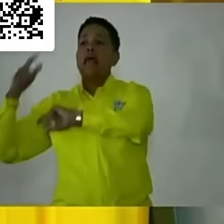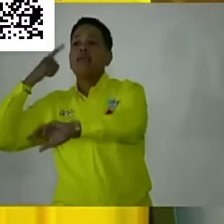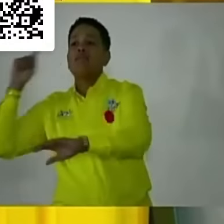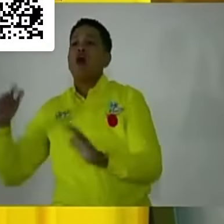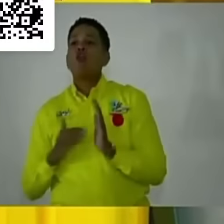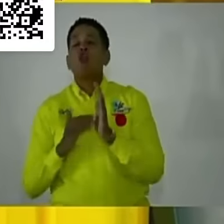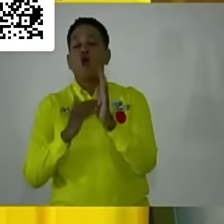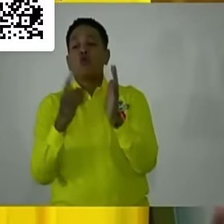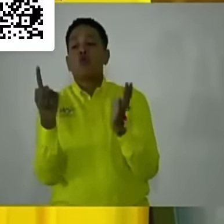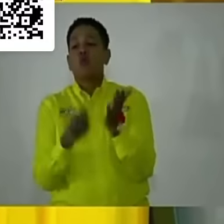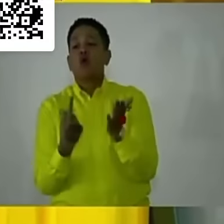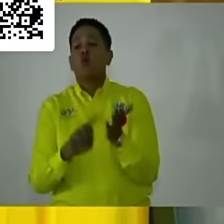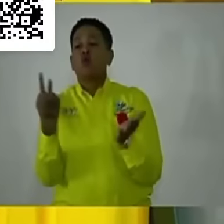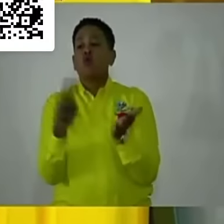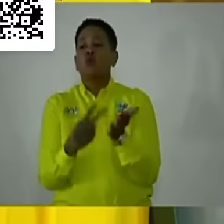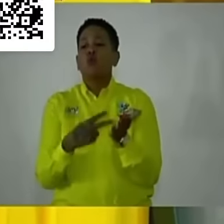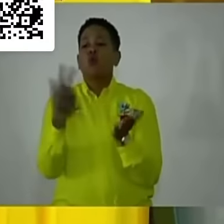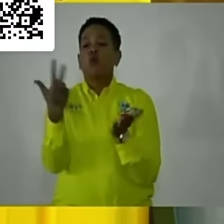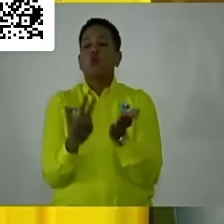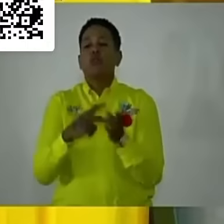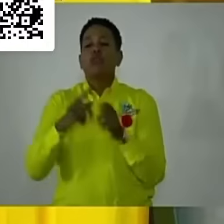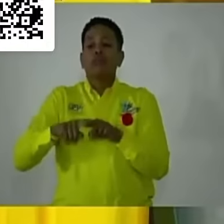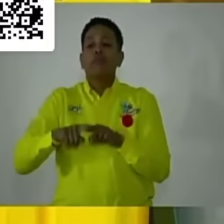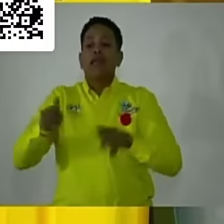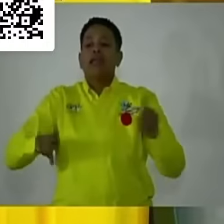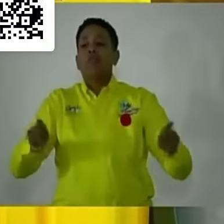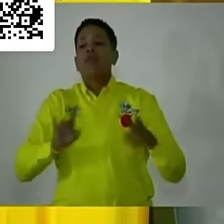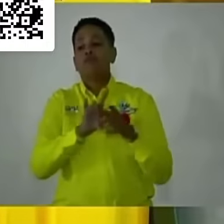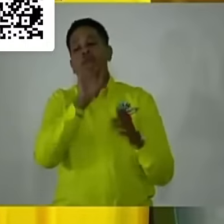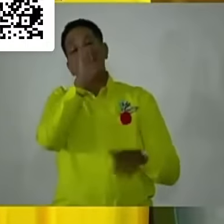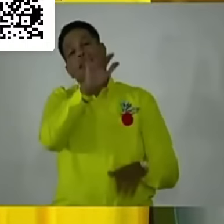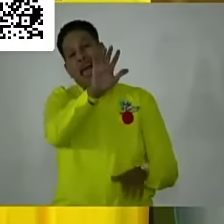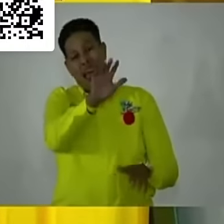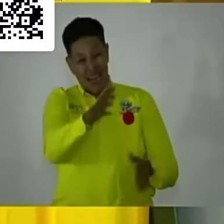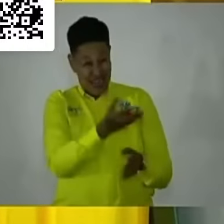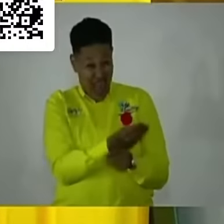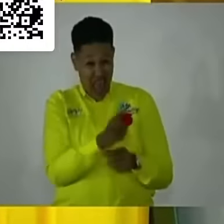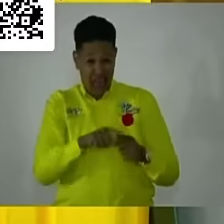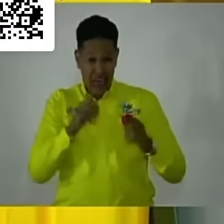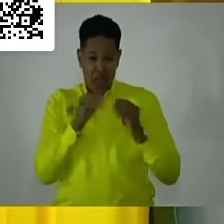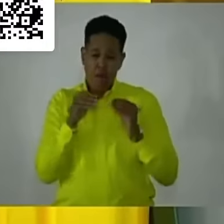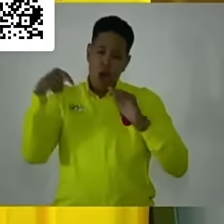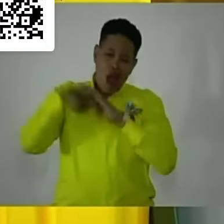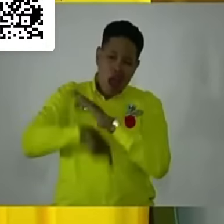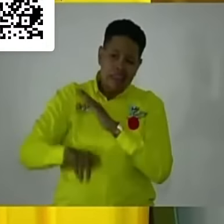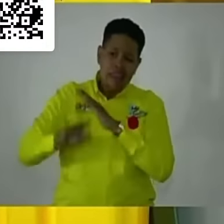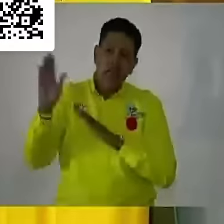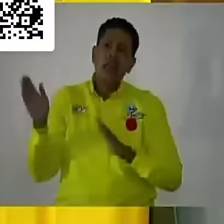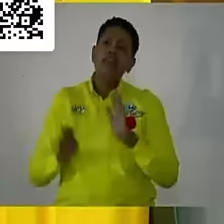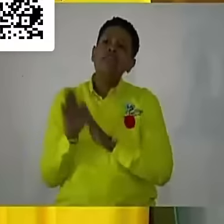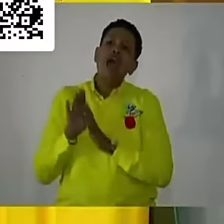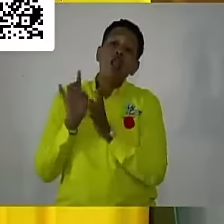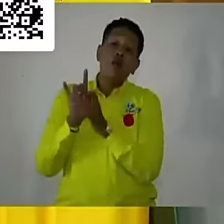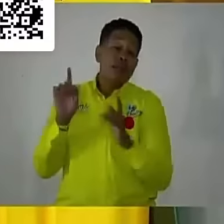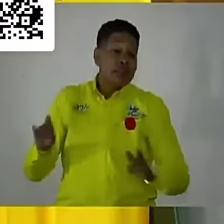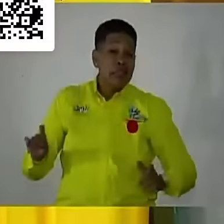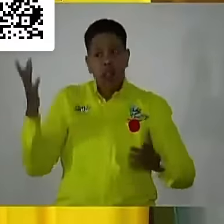1,000, 2,000, 3,000 dependent individuals on that thing. A more extensive development.